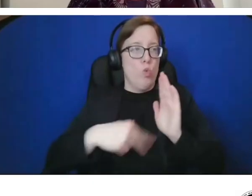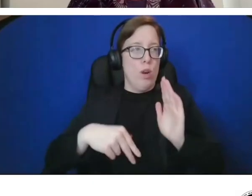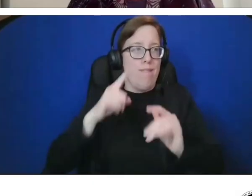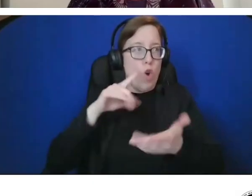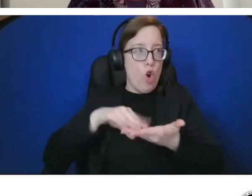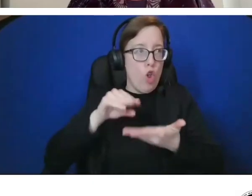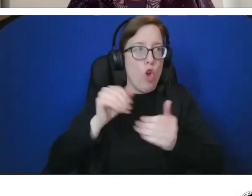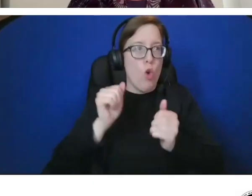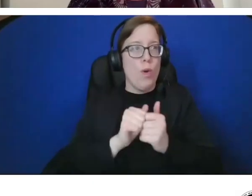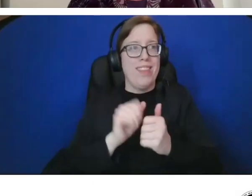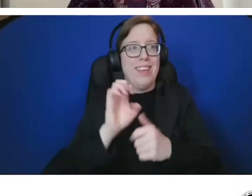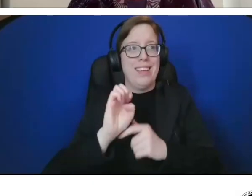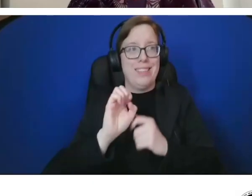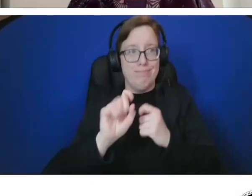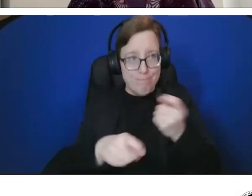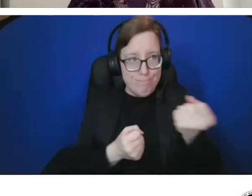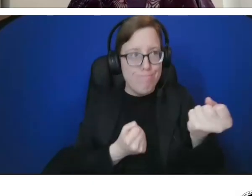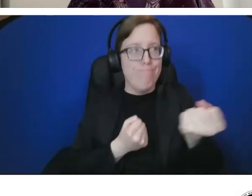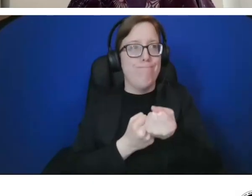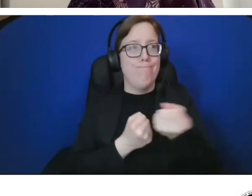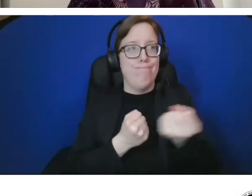with extensive support needs,